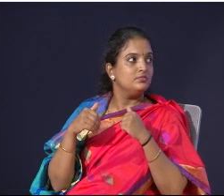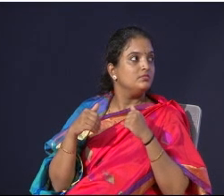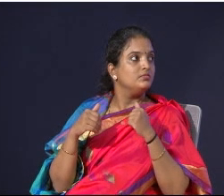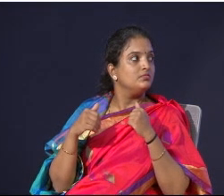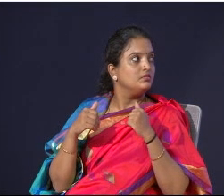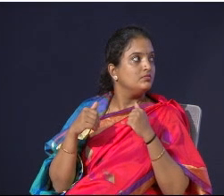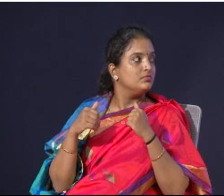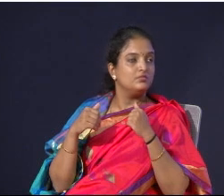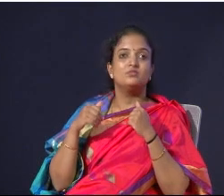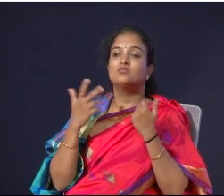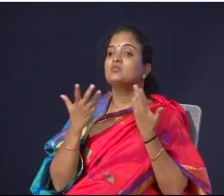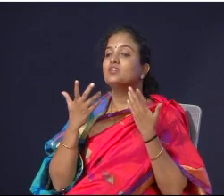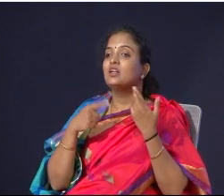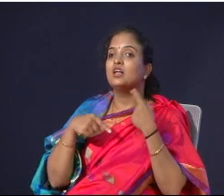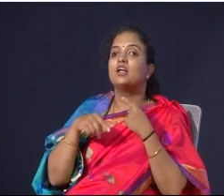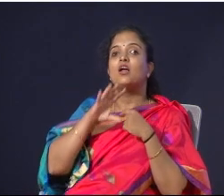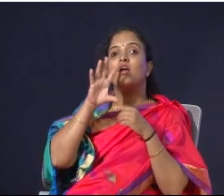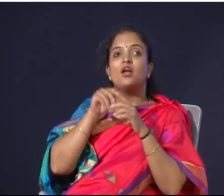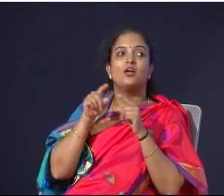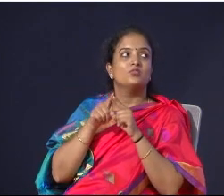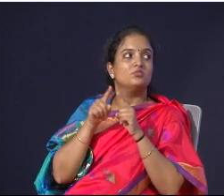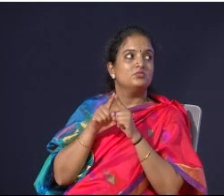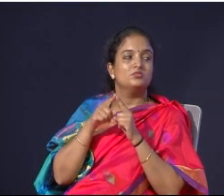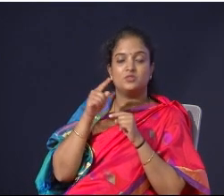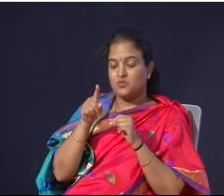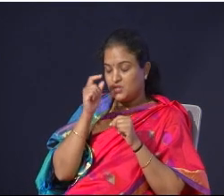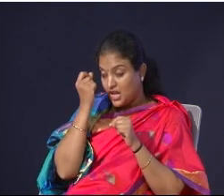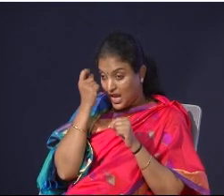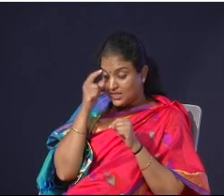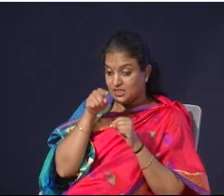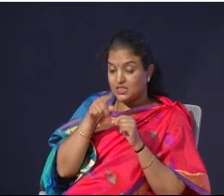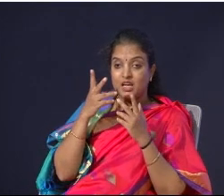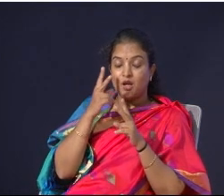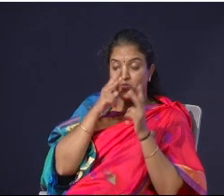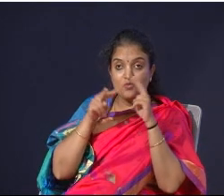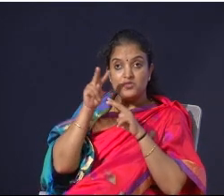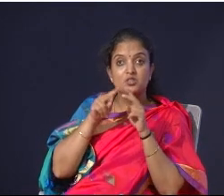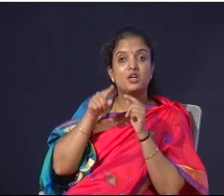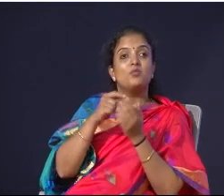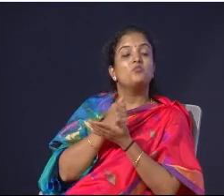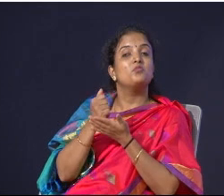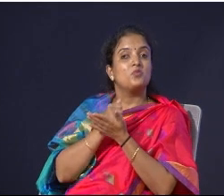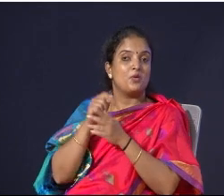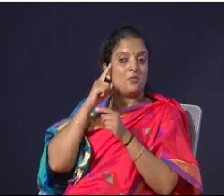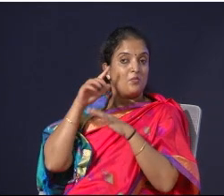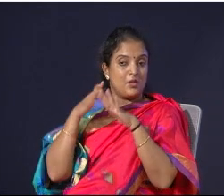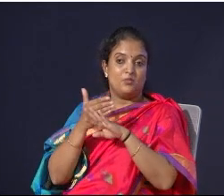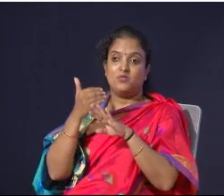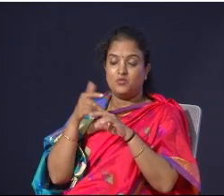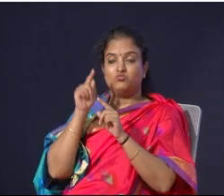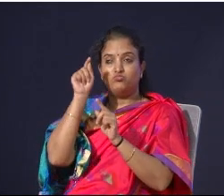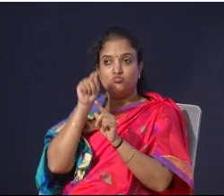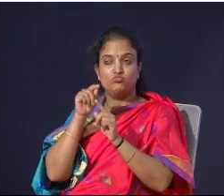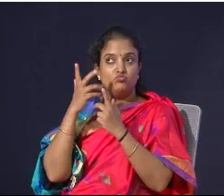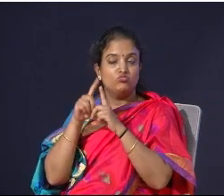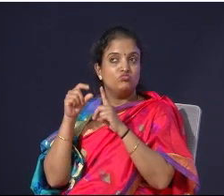So the conclusion is we have to have a comprehensive understanding. Visual rehabilitation planning must consider all factors